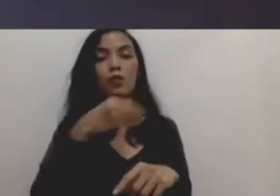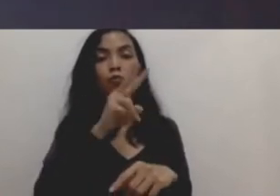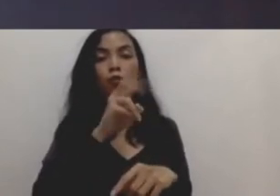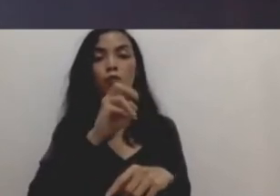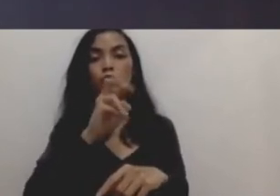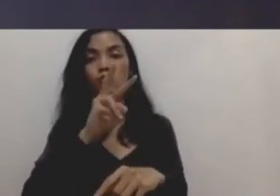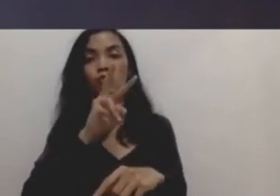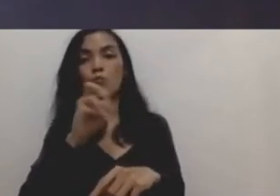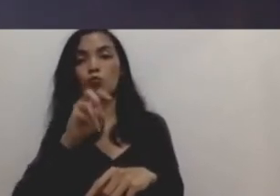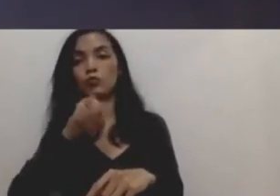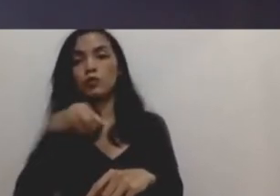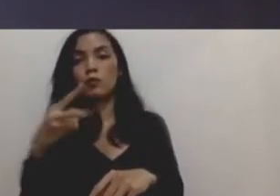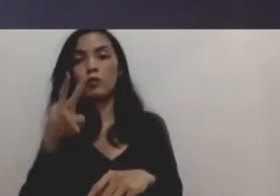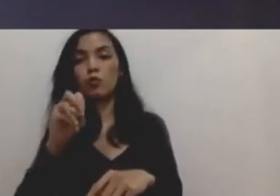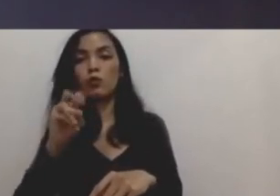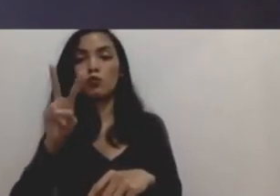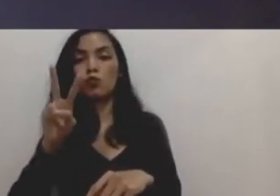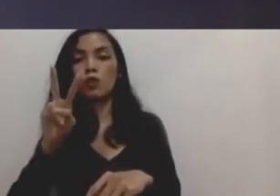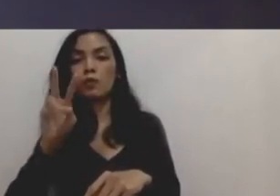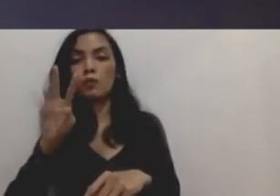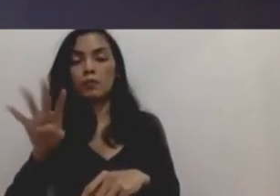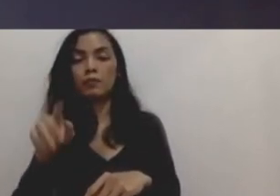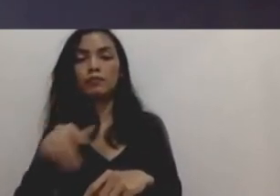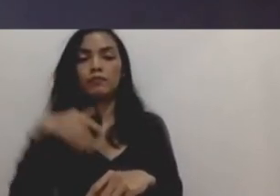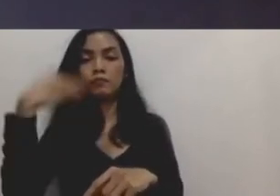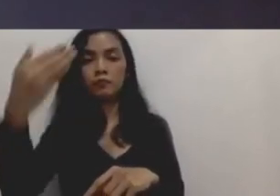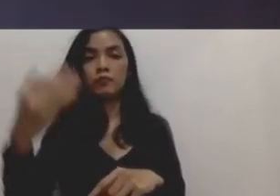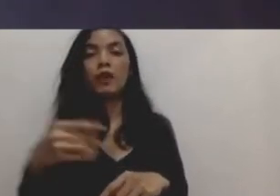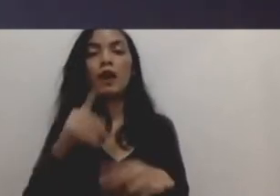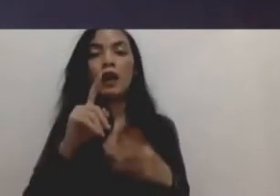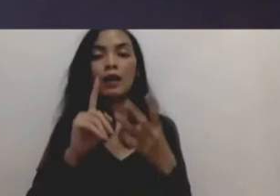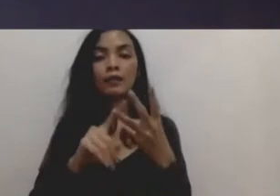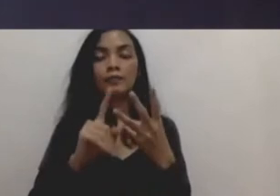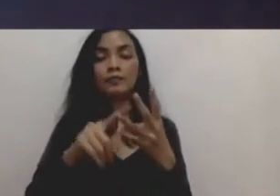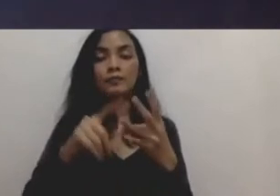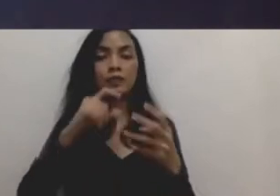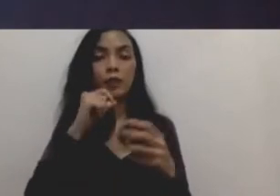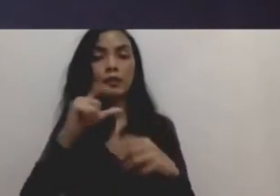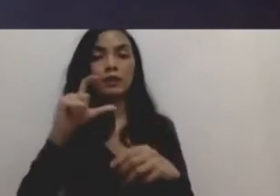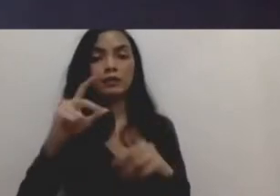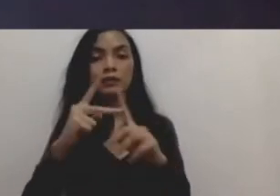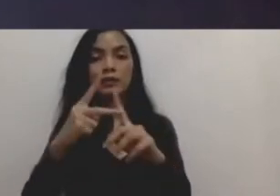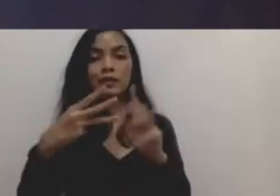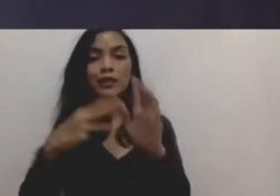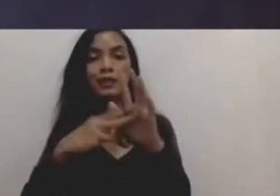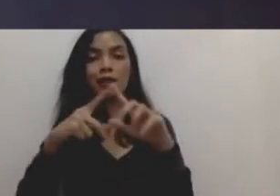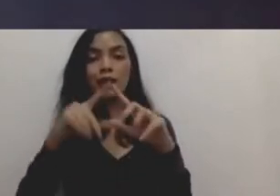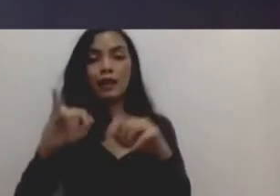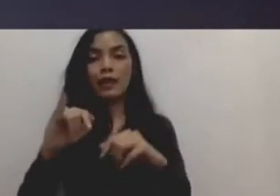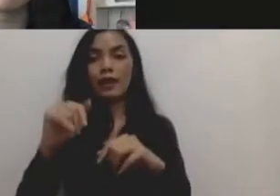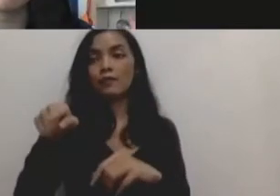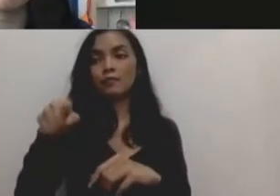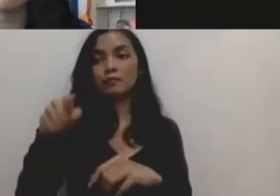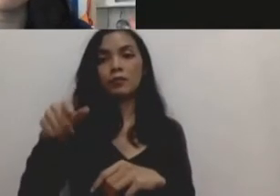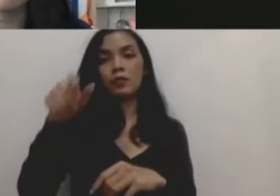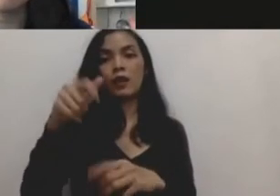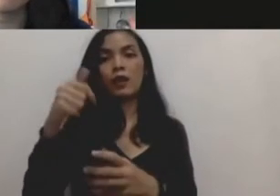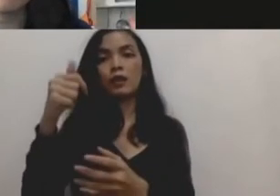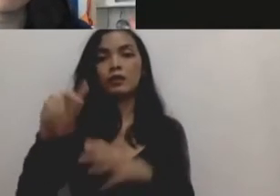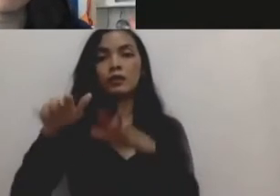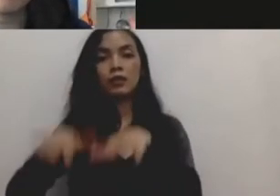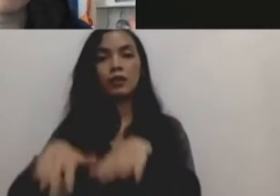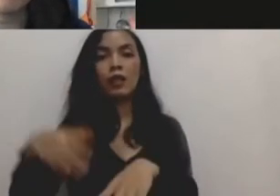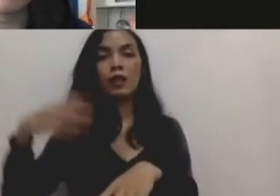USAID Washington Senior Gender-Based Violence Advisor, joining us early in the morning from Washington, D.C. Hi,